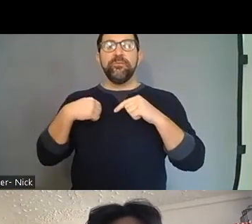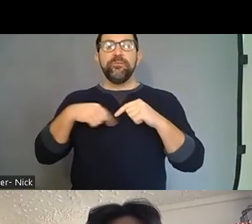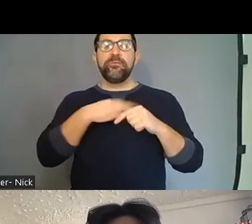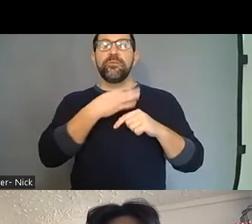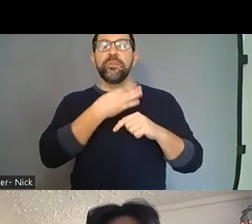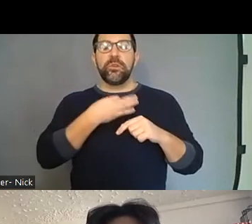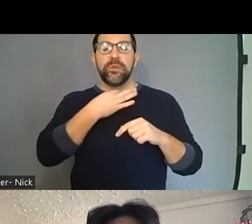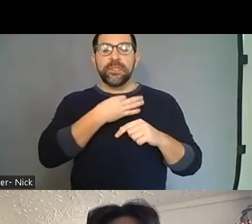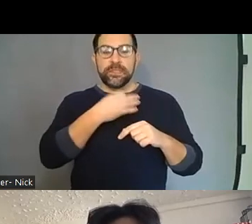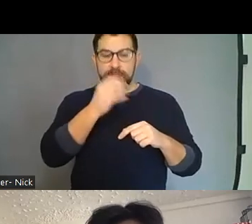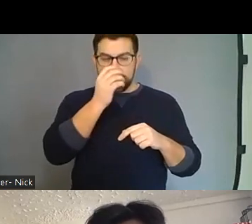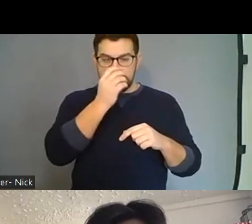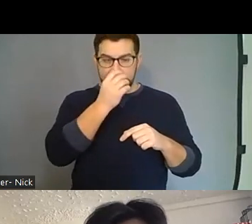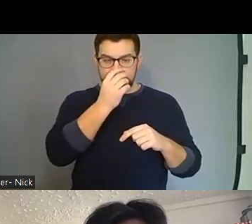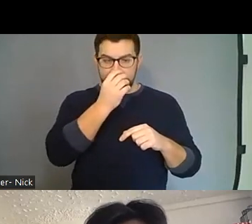about,